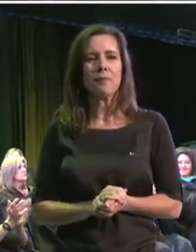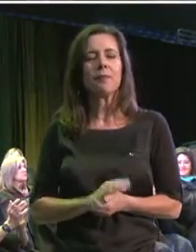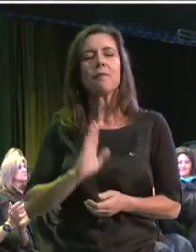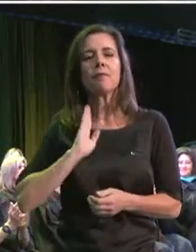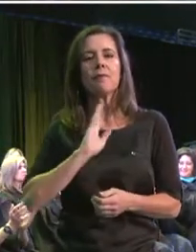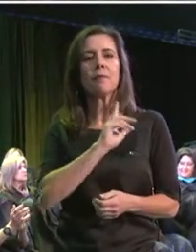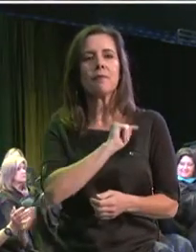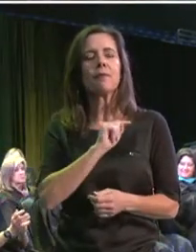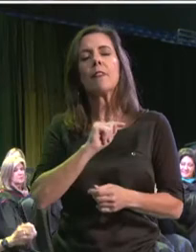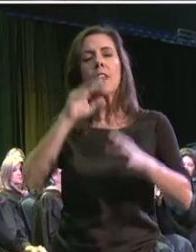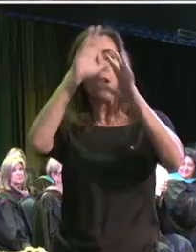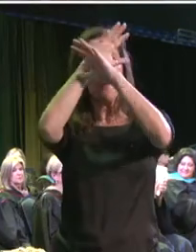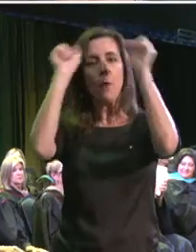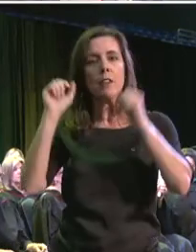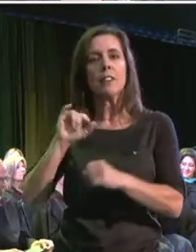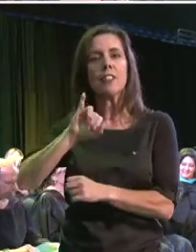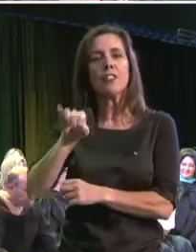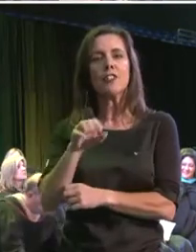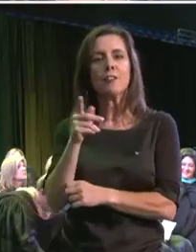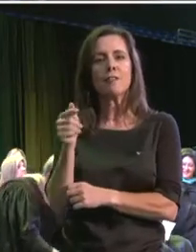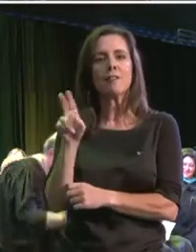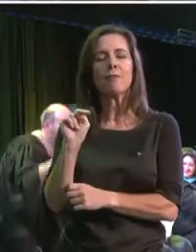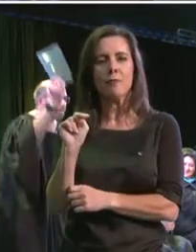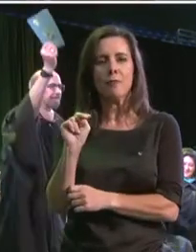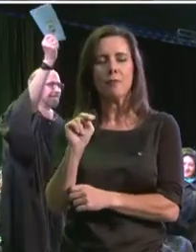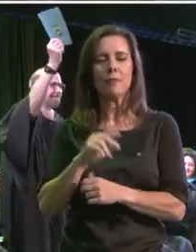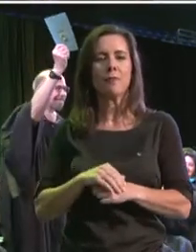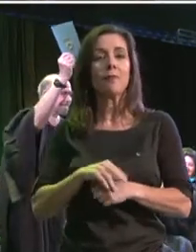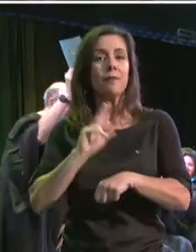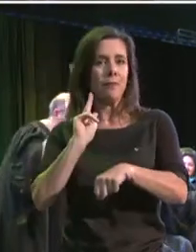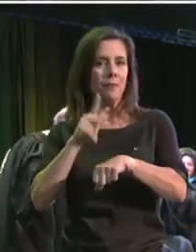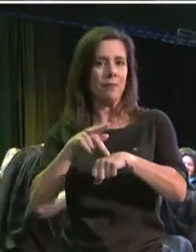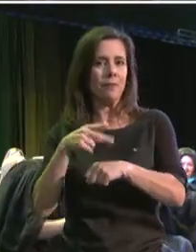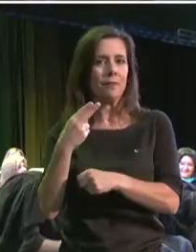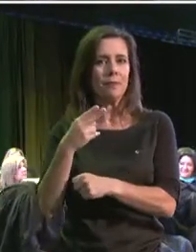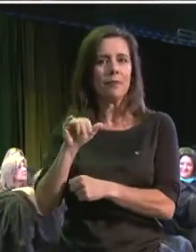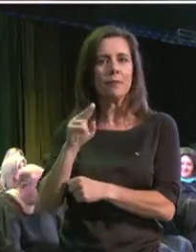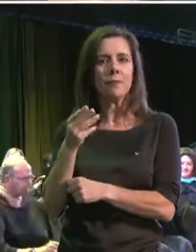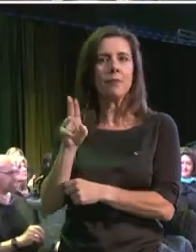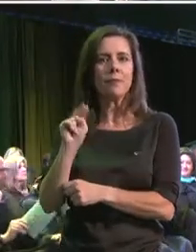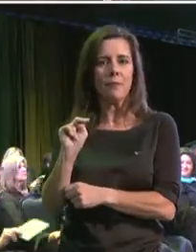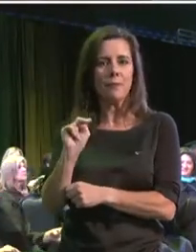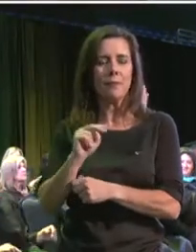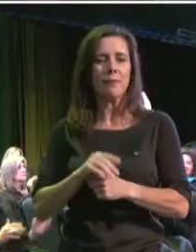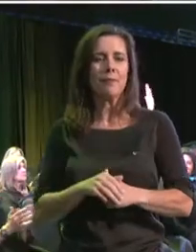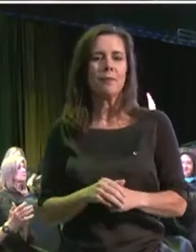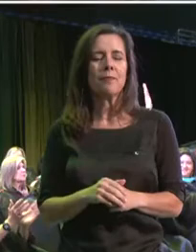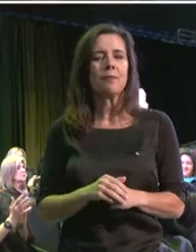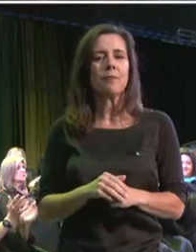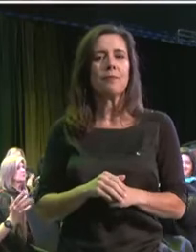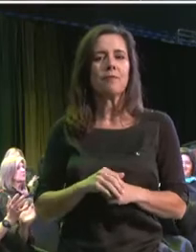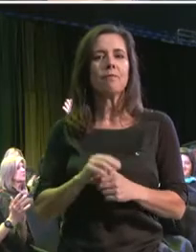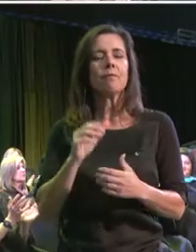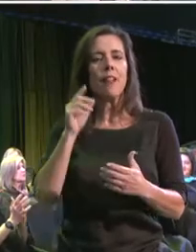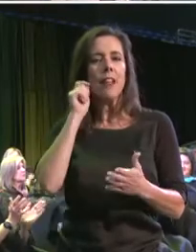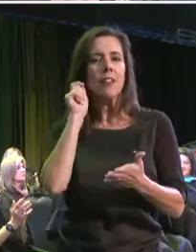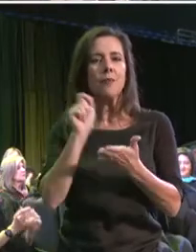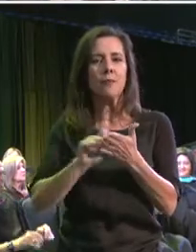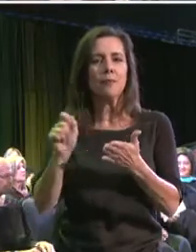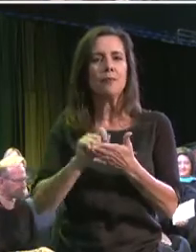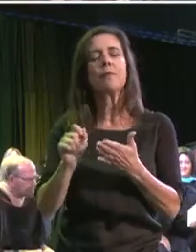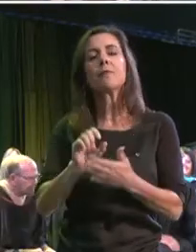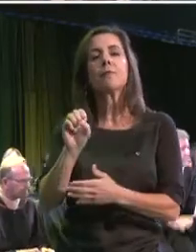of Trustees, President Mr. Tom Jackson, Vice President Ms. Julie Heineman, Secretary Mr.